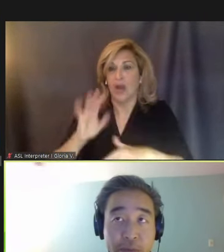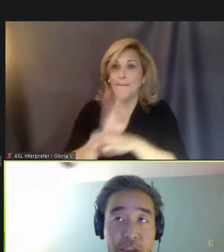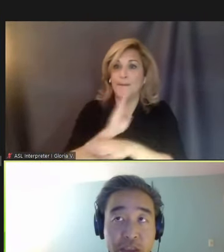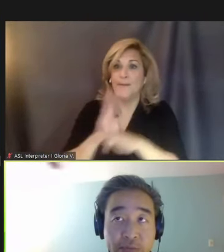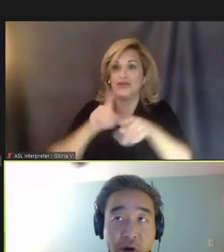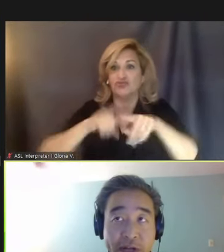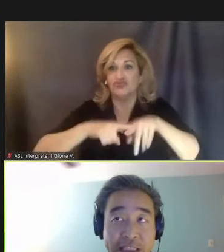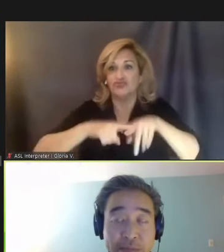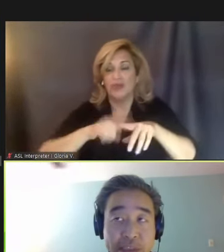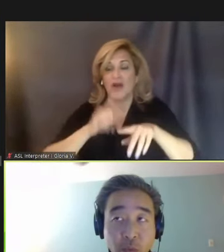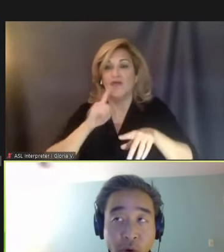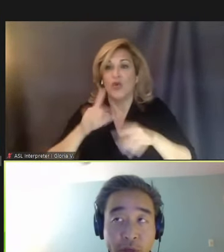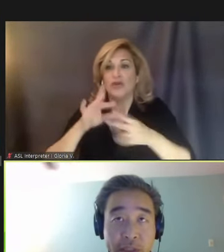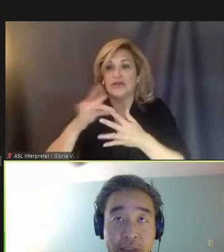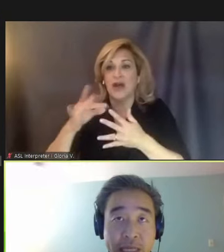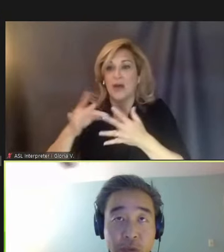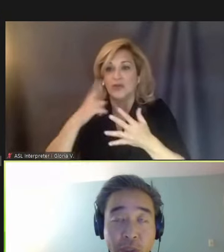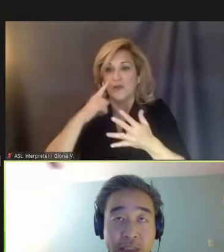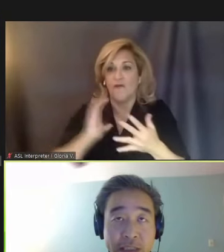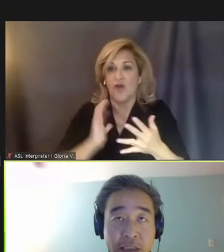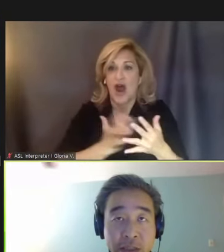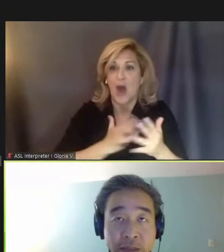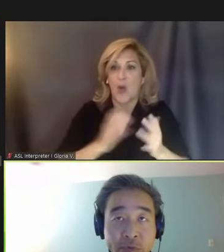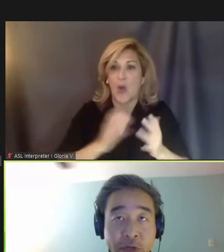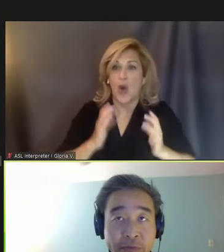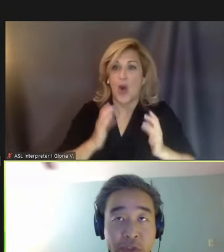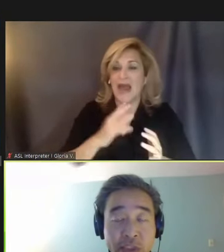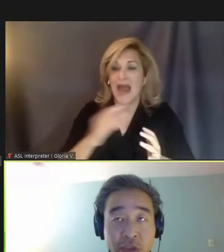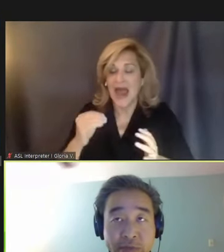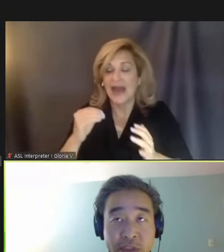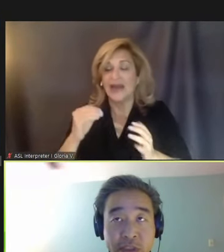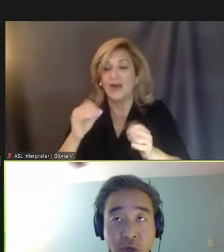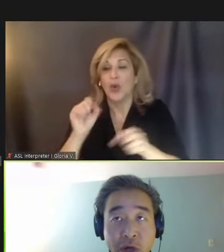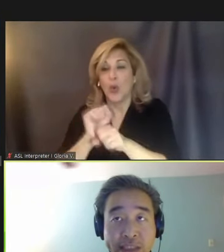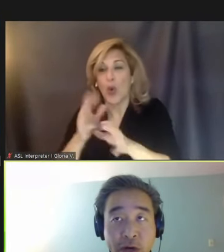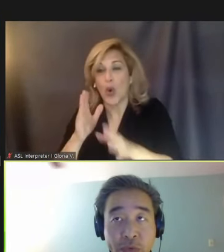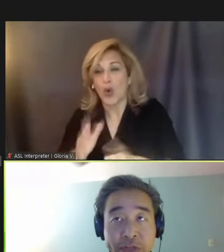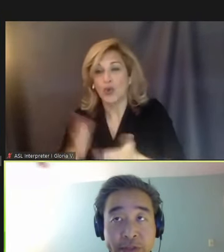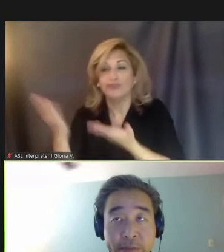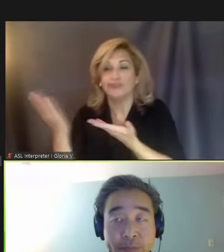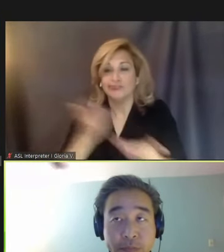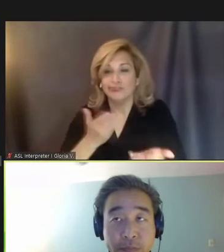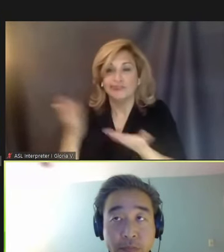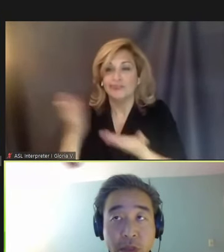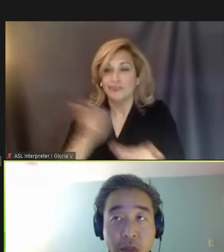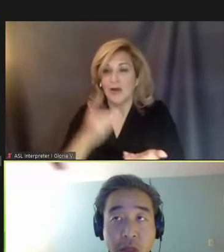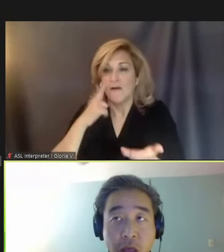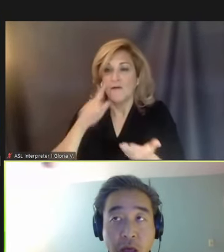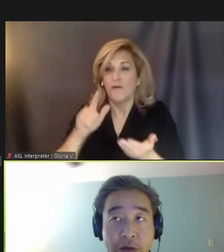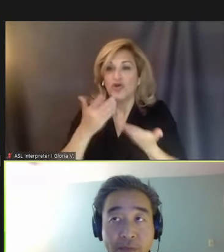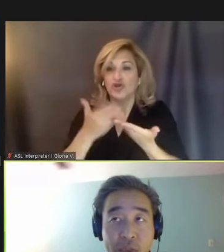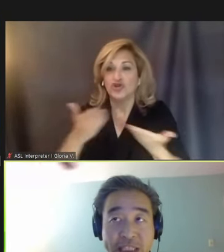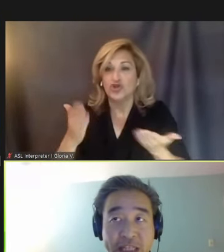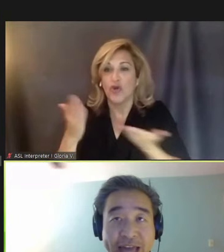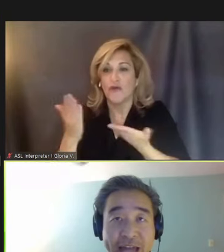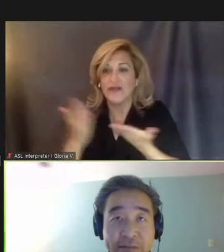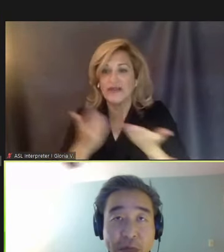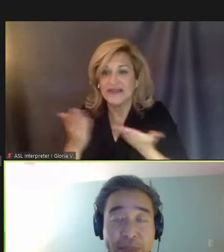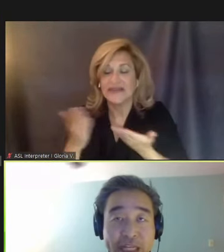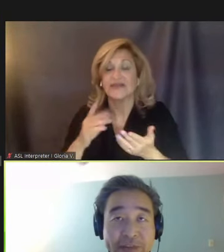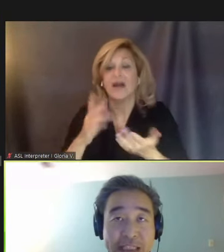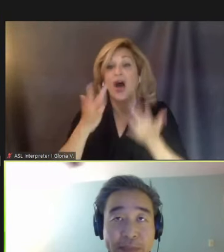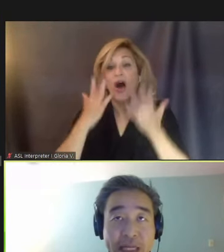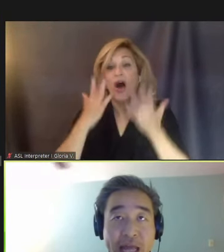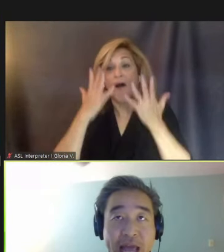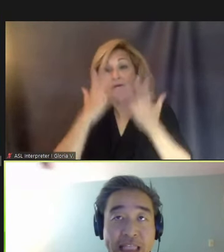transit options for our customers and workers, as well as the delivery of goods and services across our region. Unfortunately, the lack of